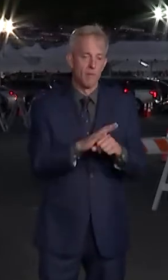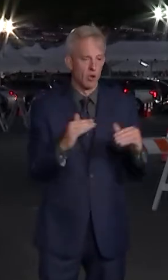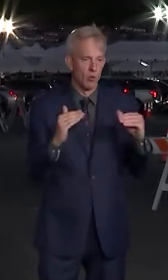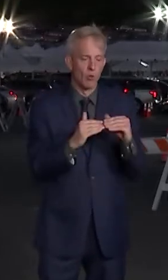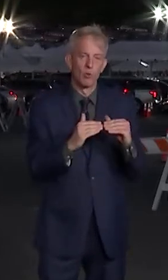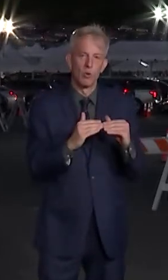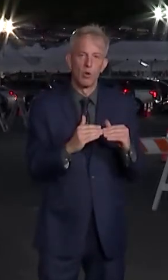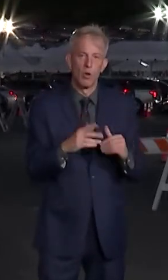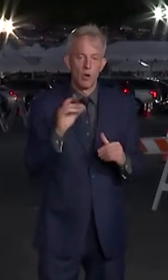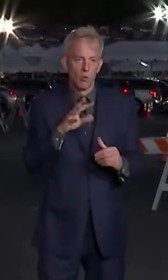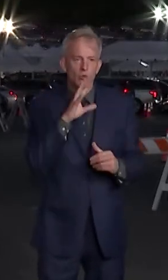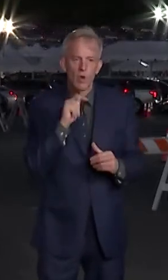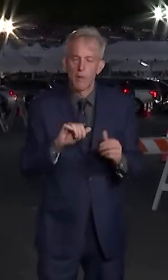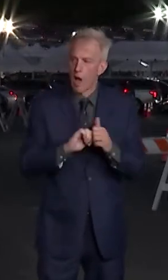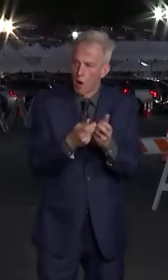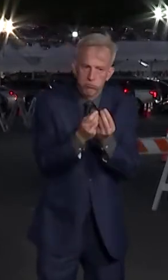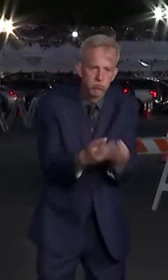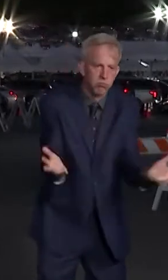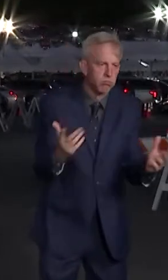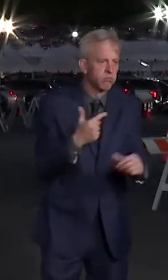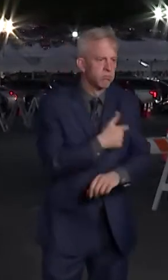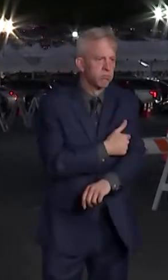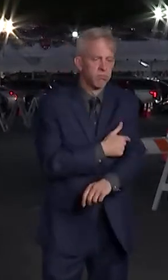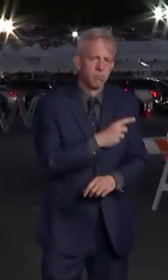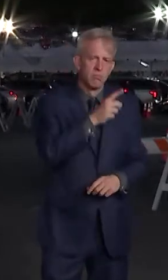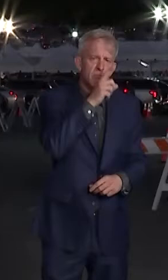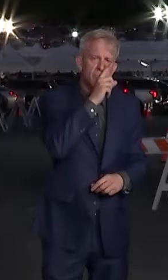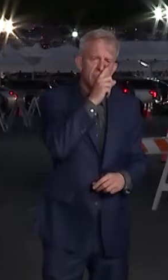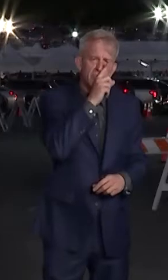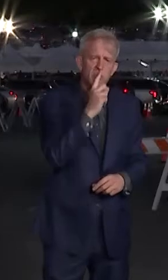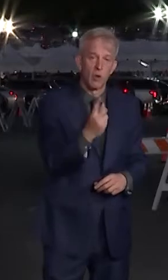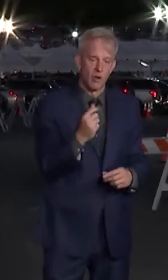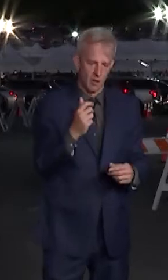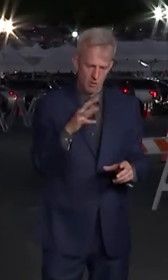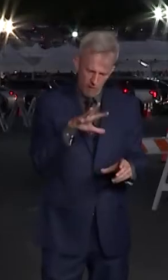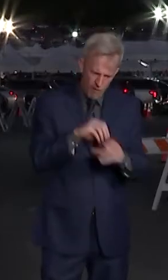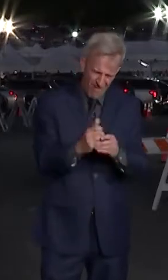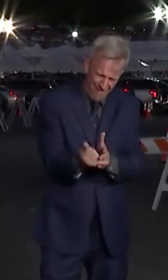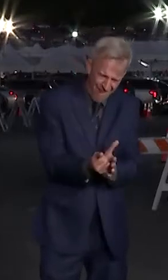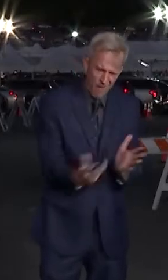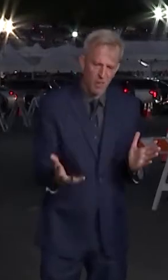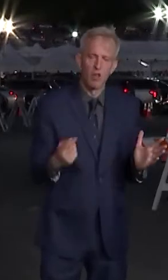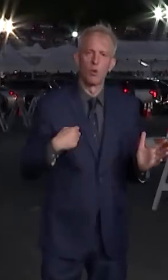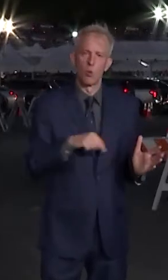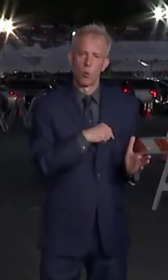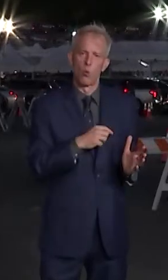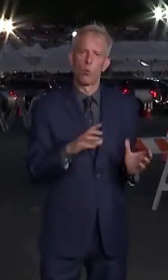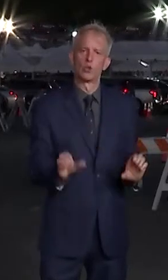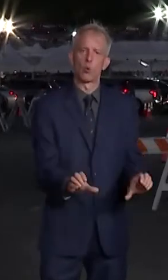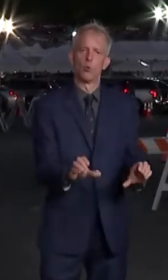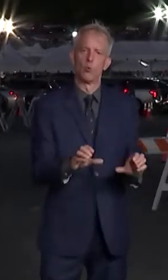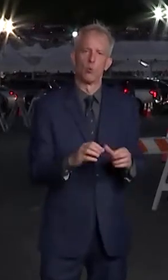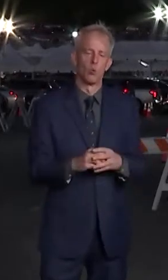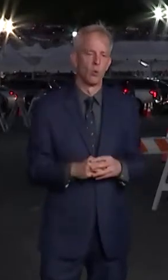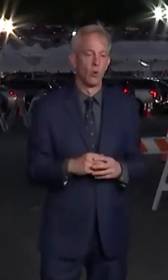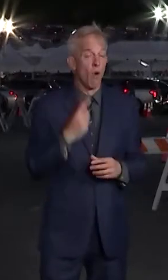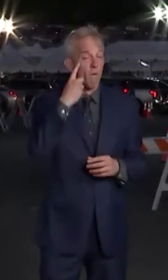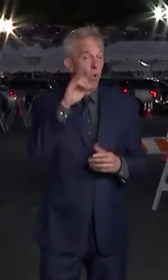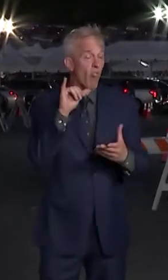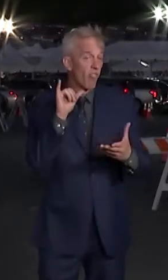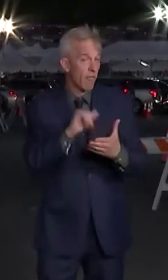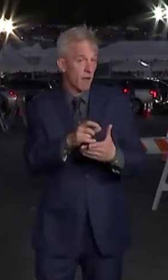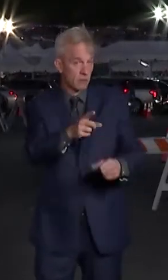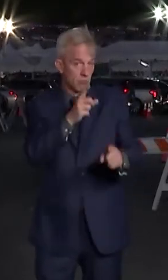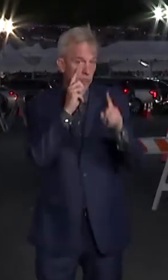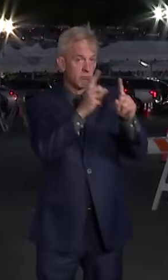how we distribute vaccines. It should be a part of everything we do. To that end, and in the midst of the clarion